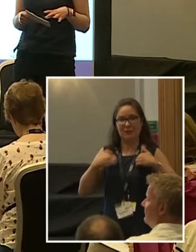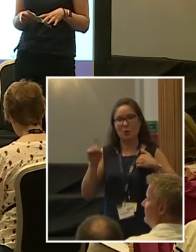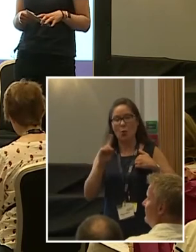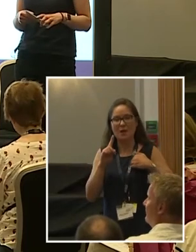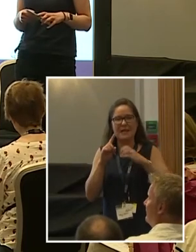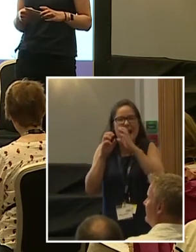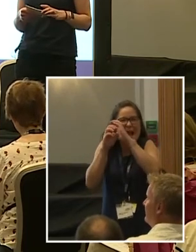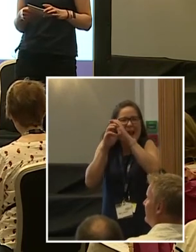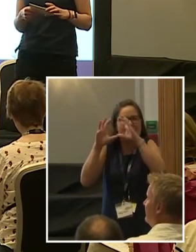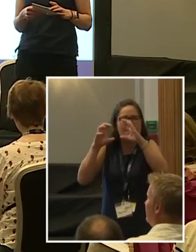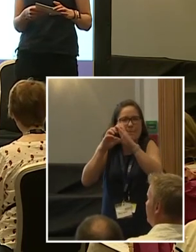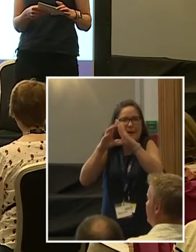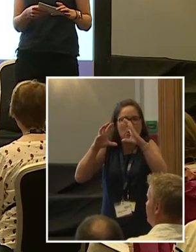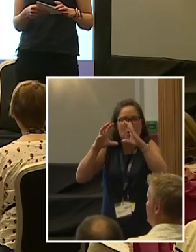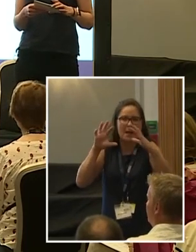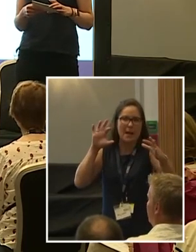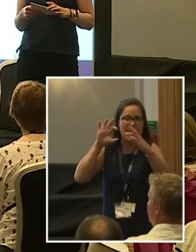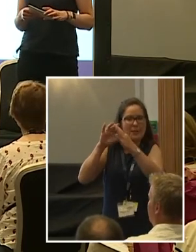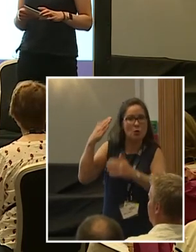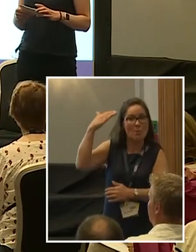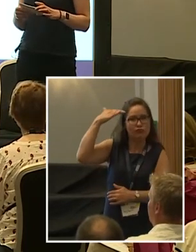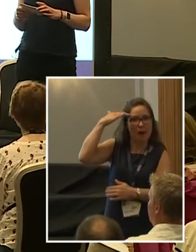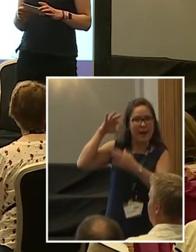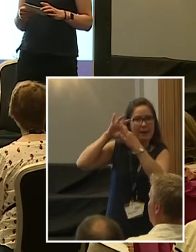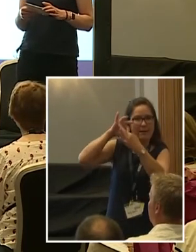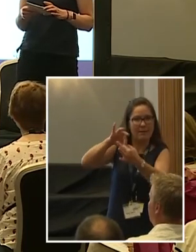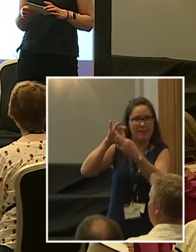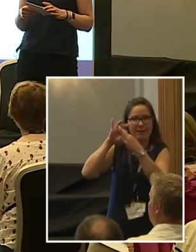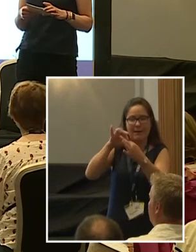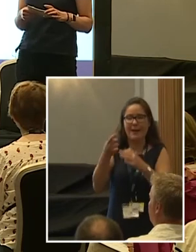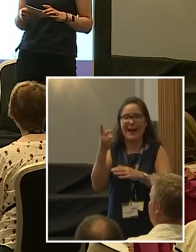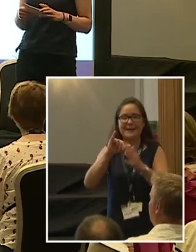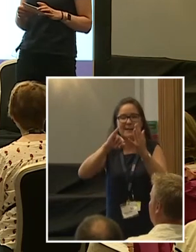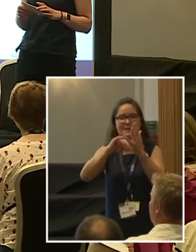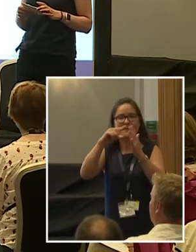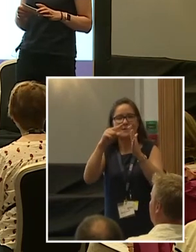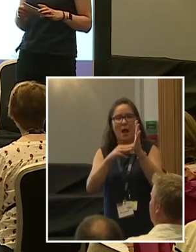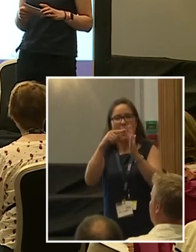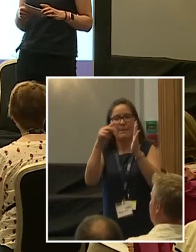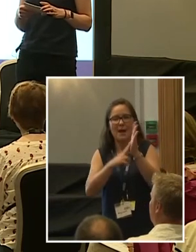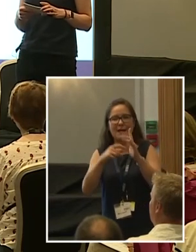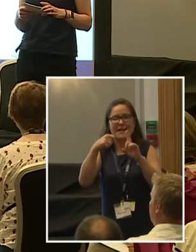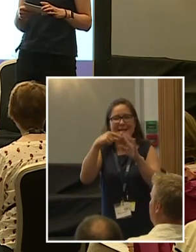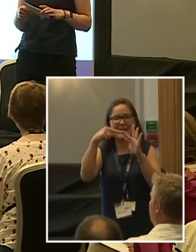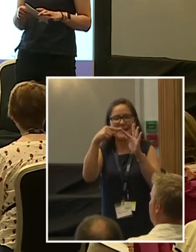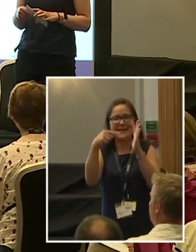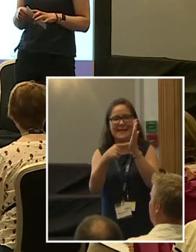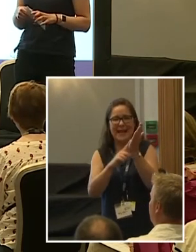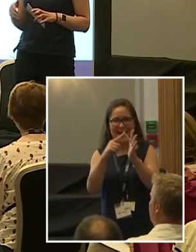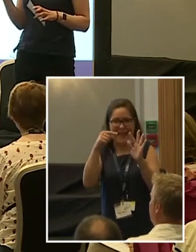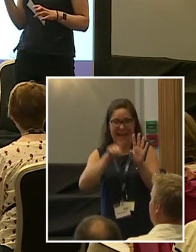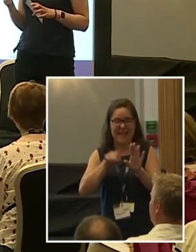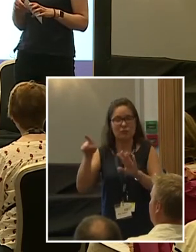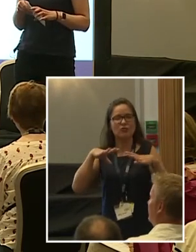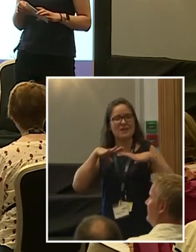inflammation and the relationship between the eye and the brain, and Simon Keatley, who's a retired consultant ophthalmic surgeon. And we're